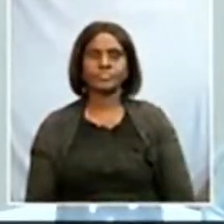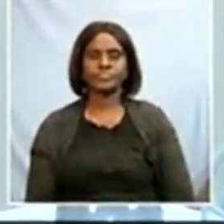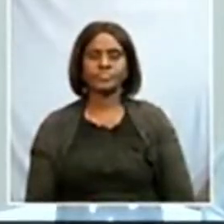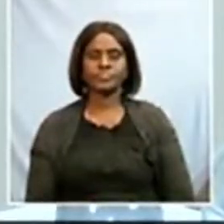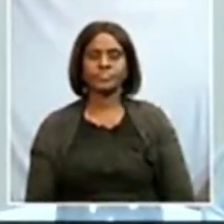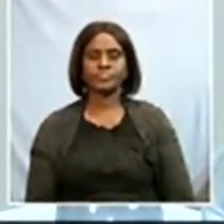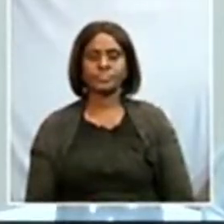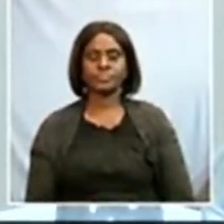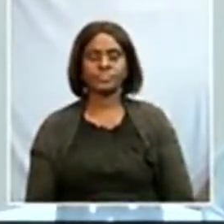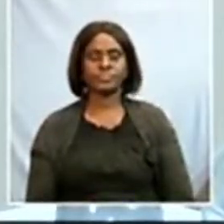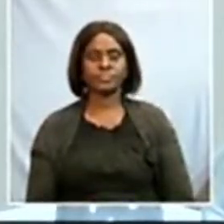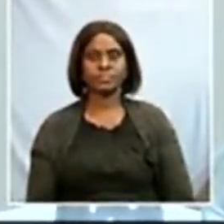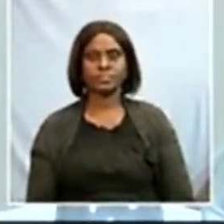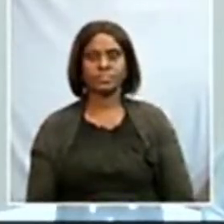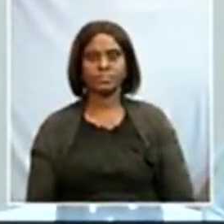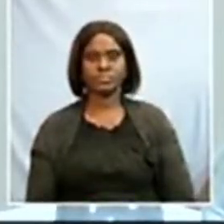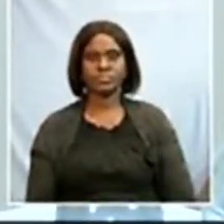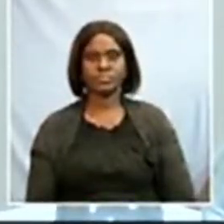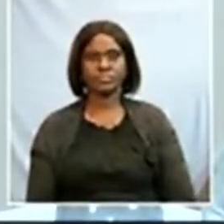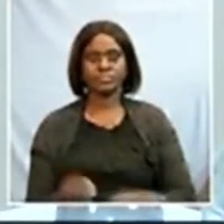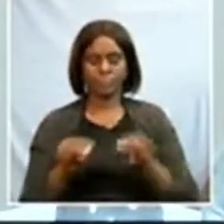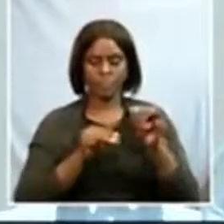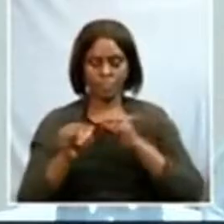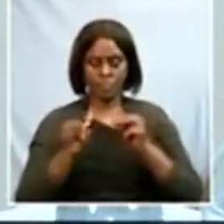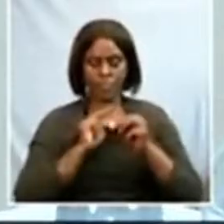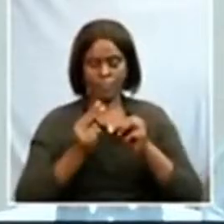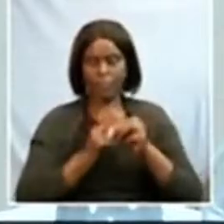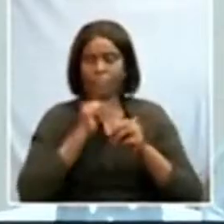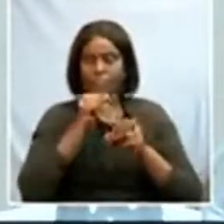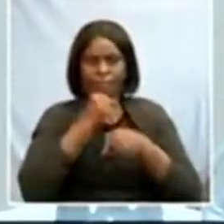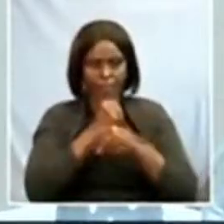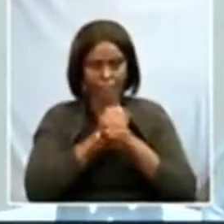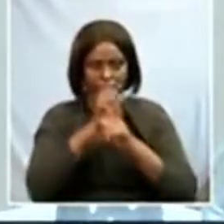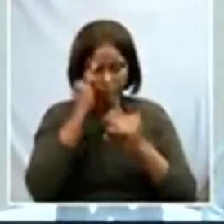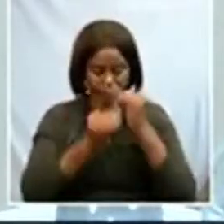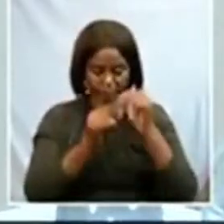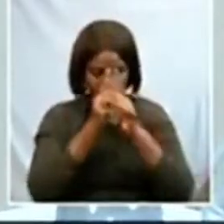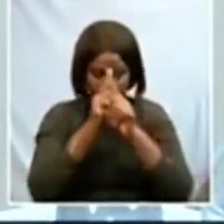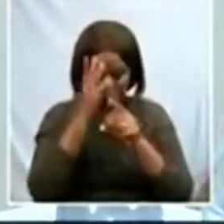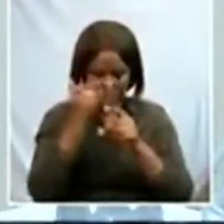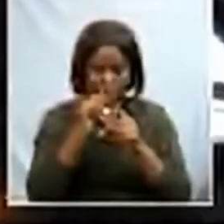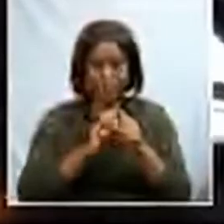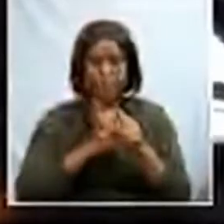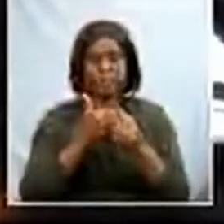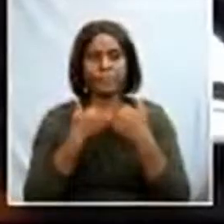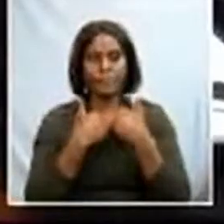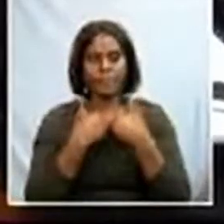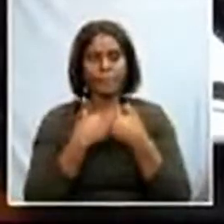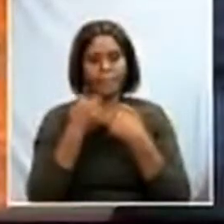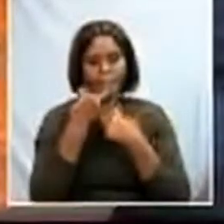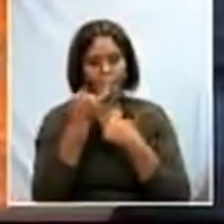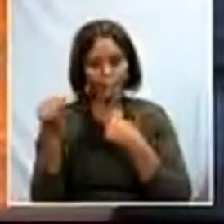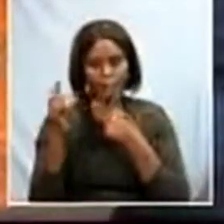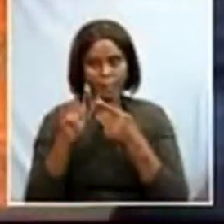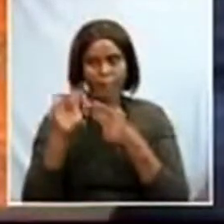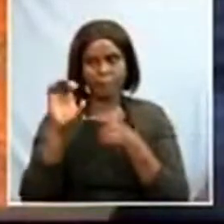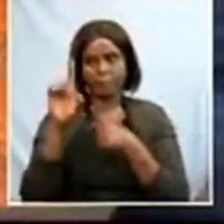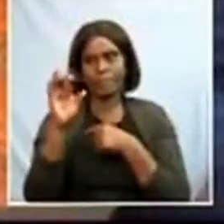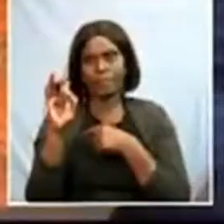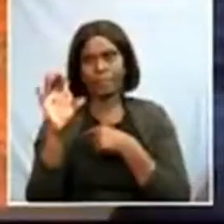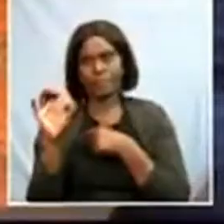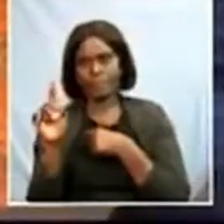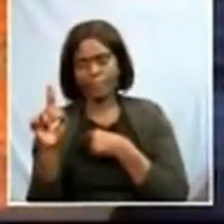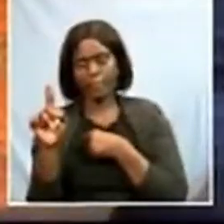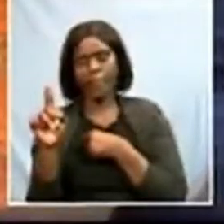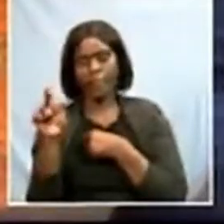Chair. As management, we couldn't make a final decision. That's why we took the issue to CDFC,